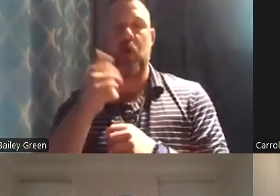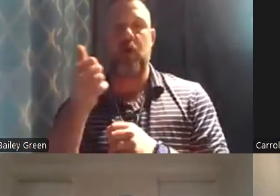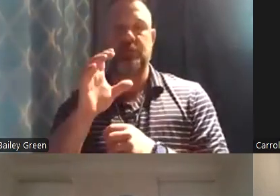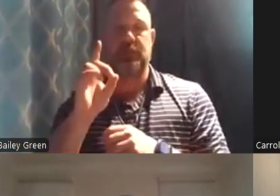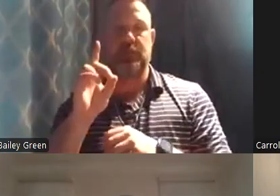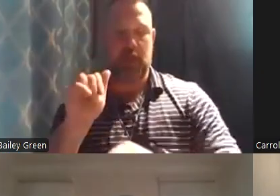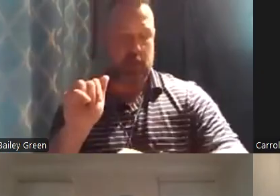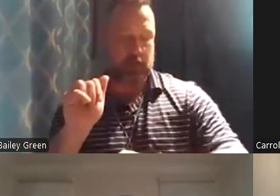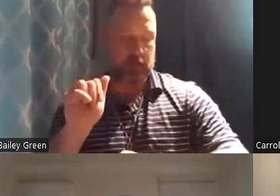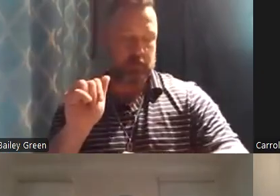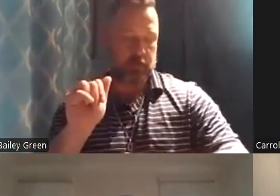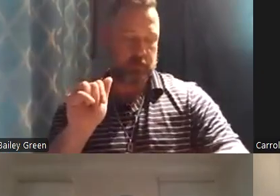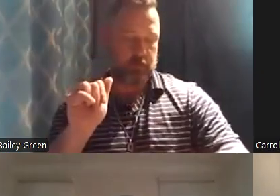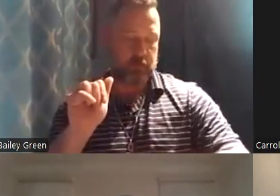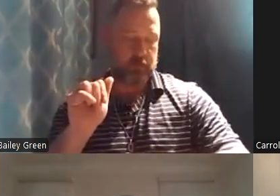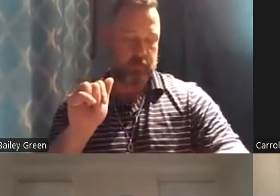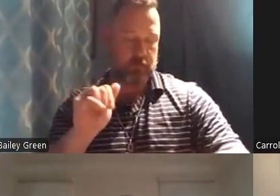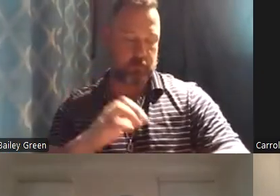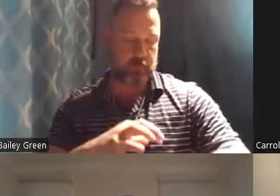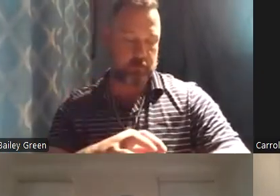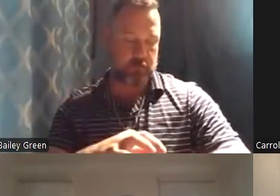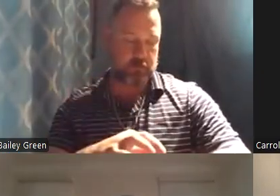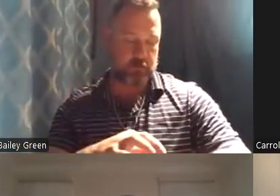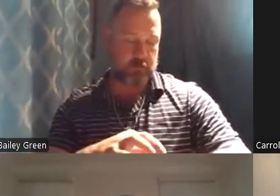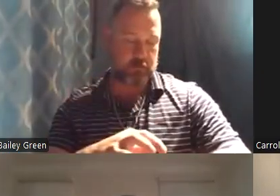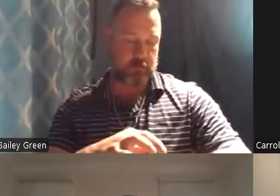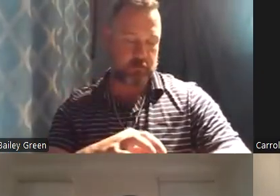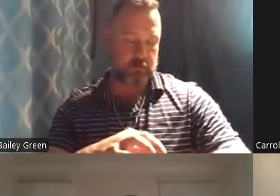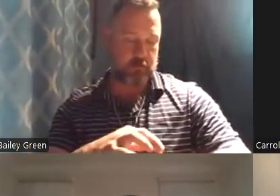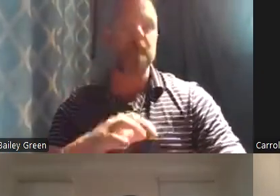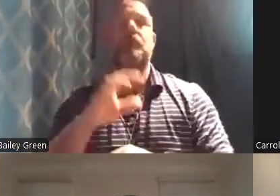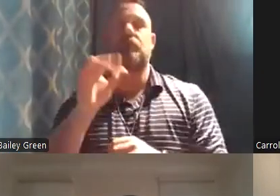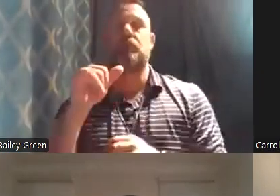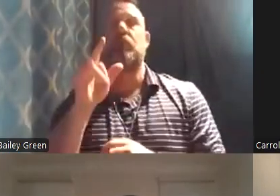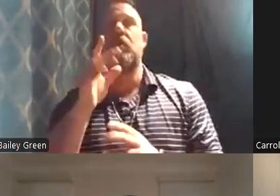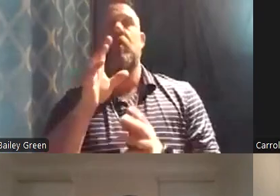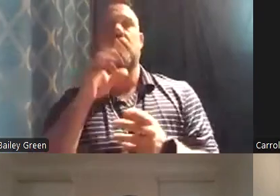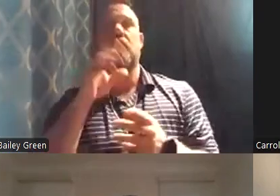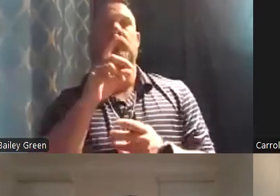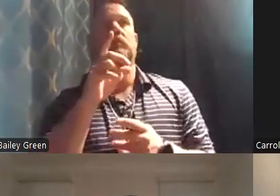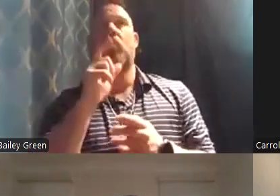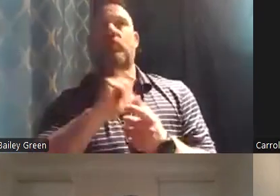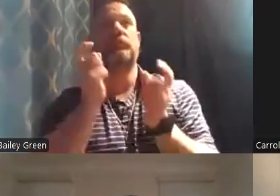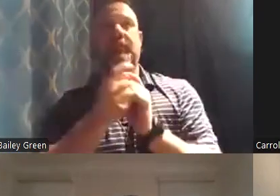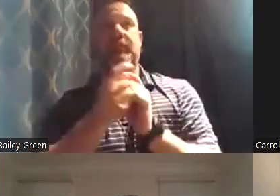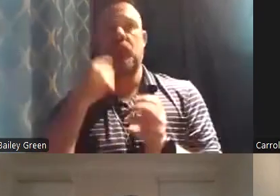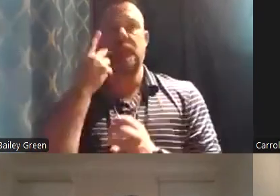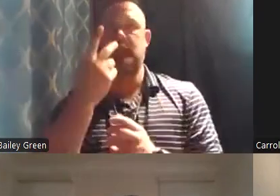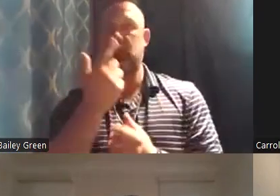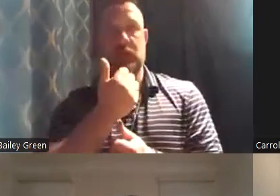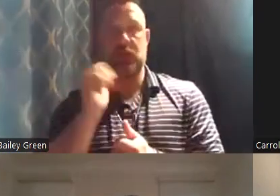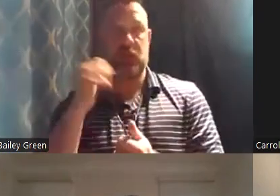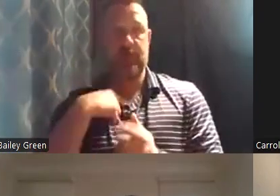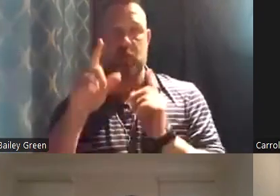CDA looking at them. I think they're in great shape and incorporate all the changes we would want to see. Does anyone else have